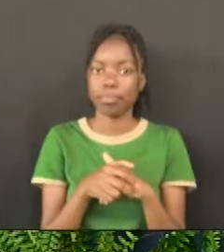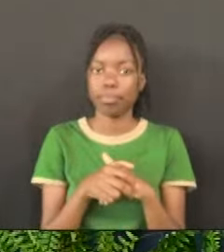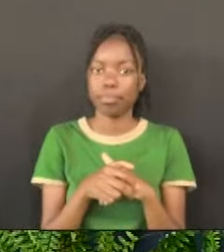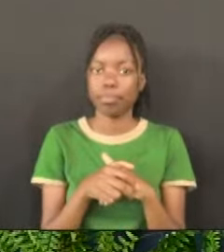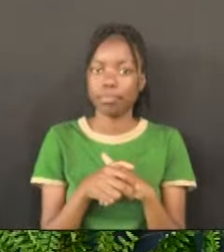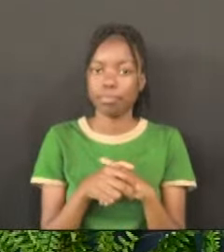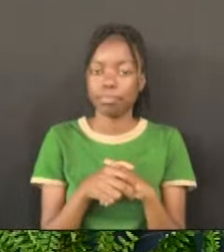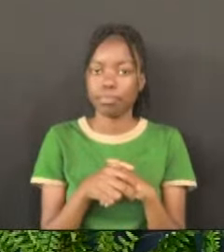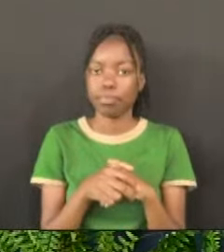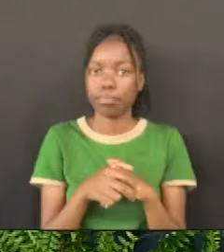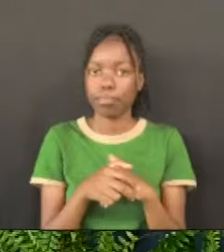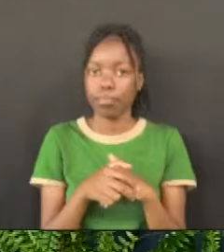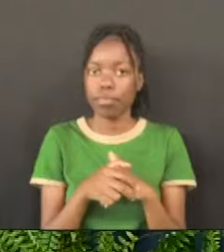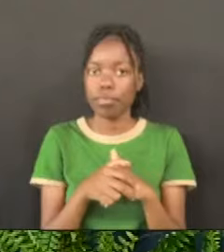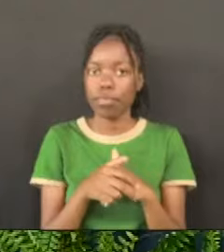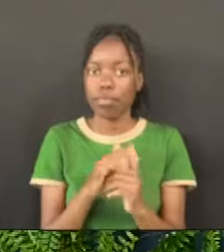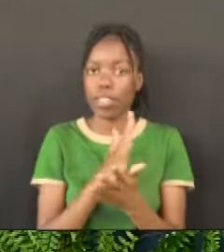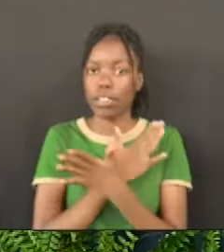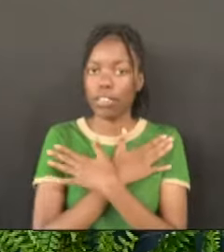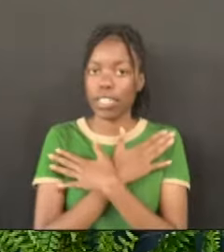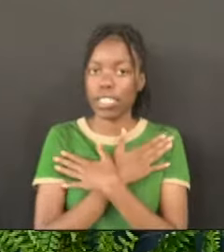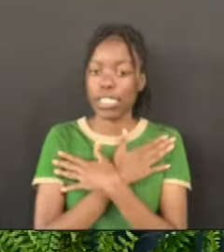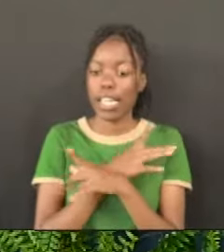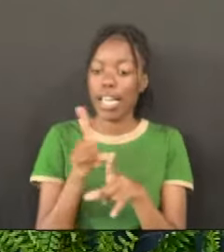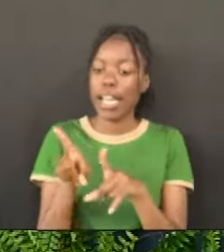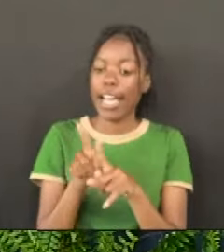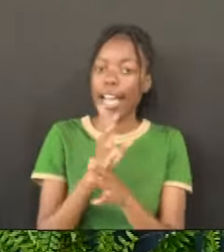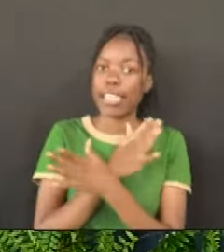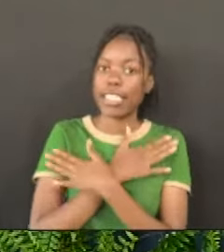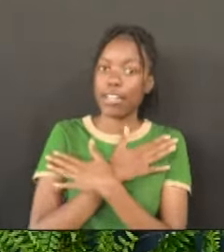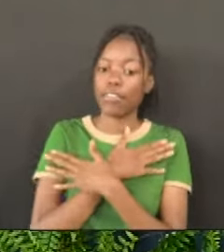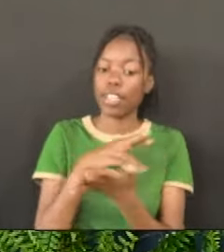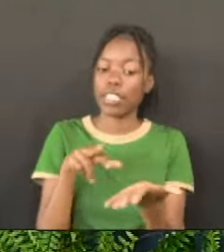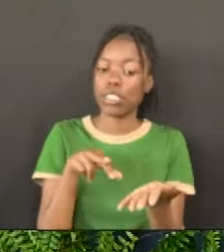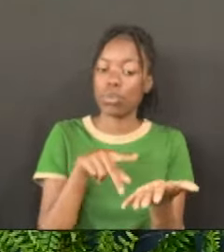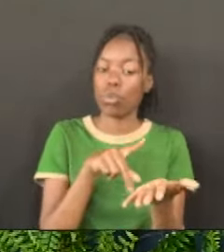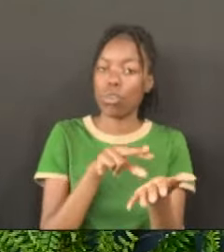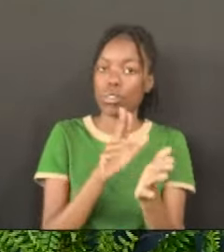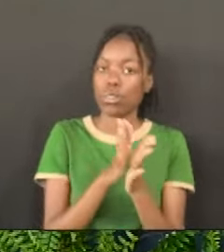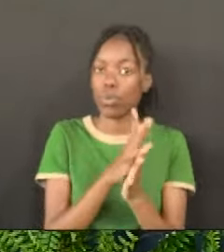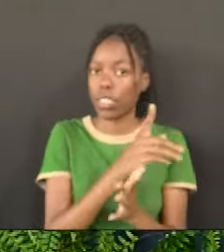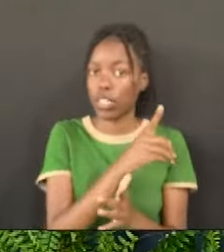Friends, just as a friend walks beside you in life,